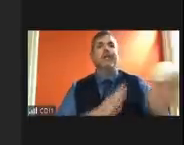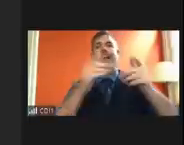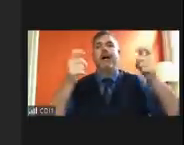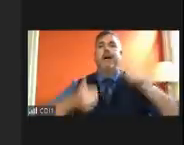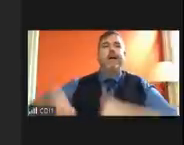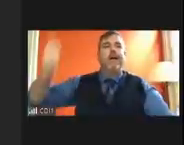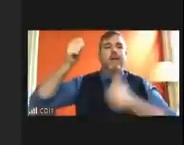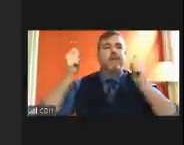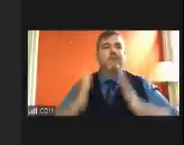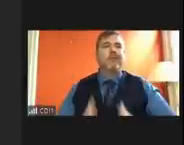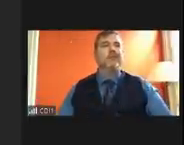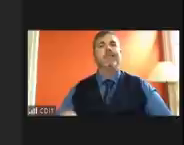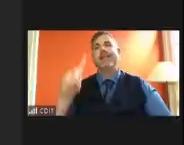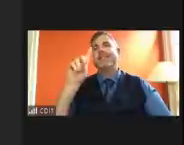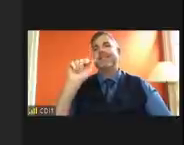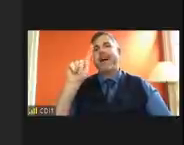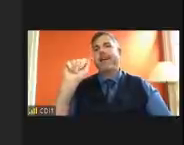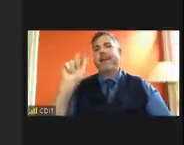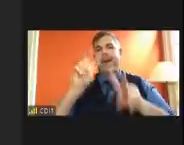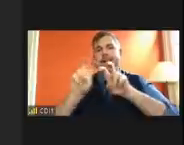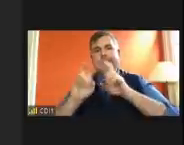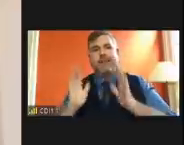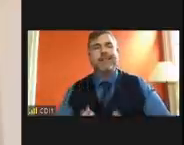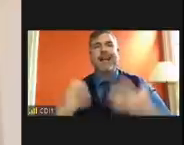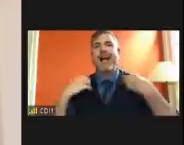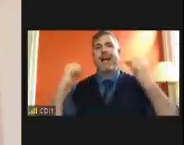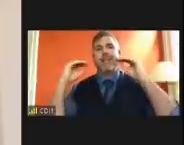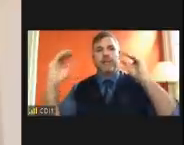educators, and more. Next slide.